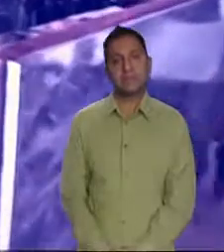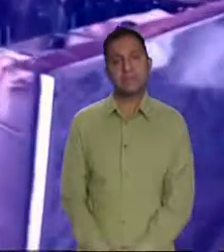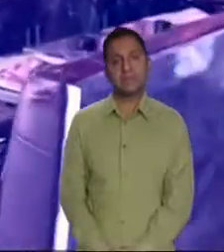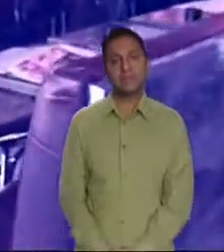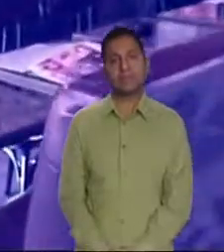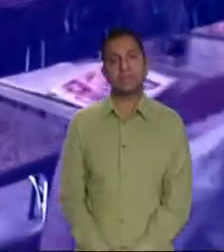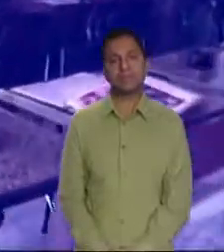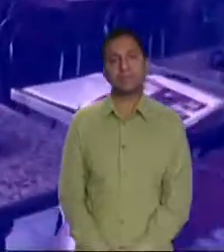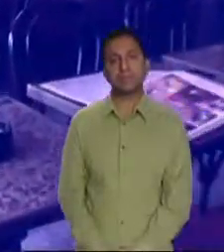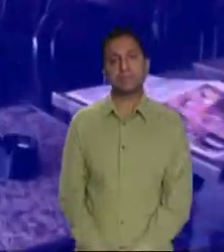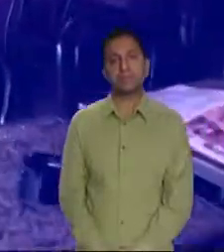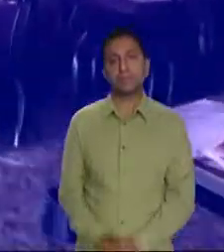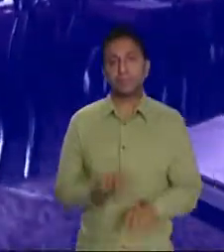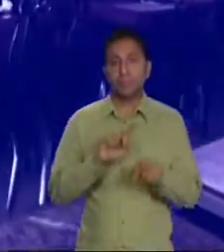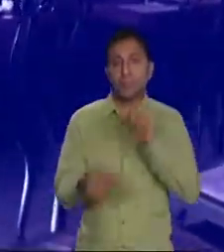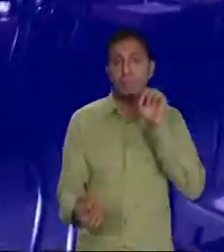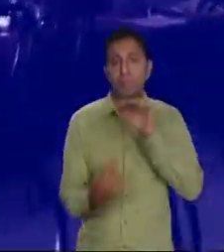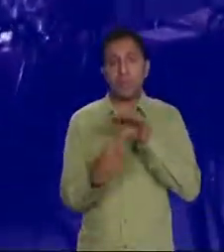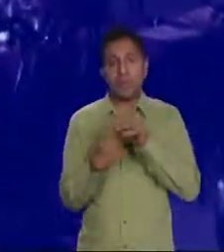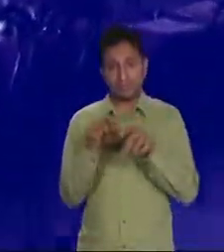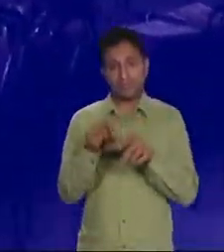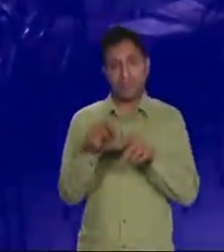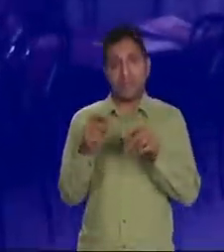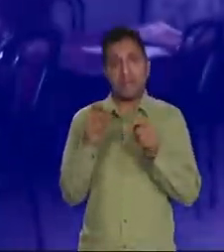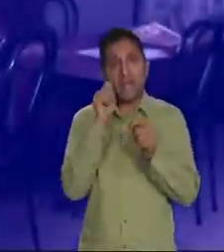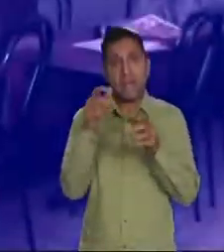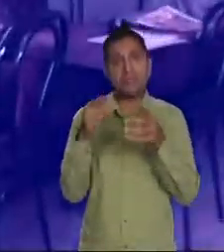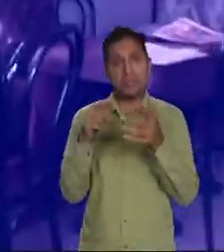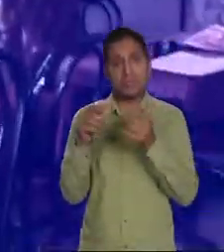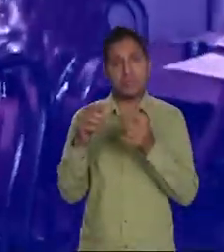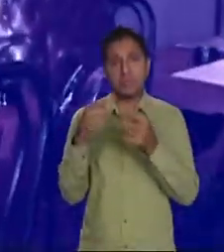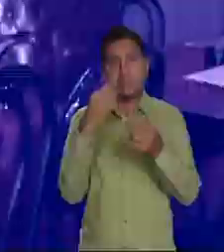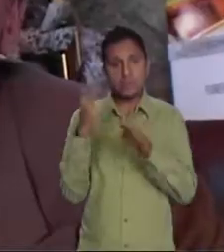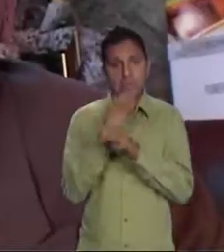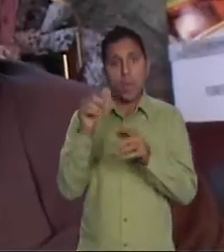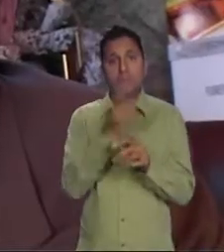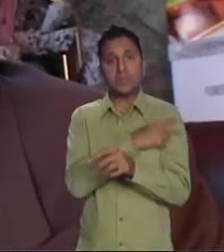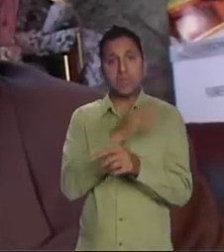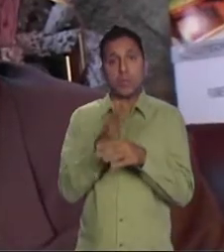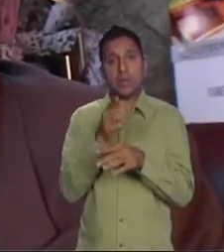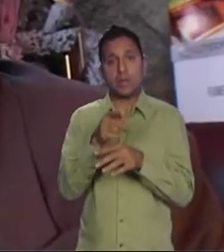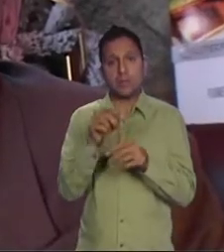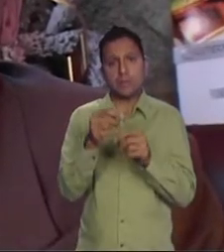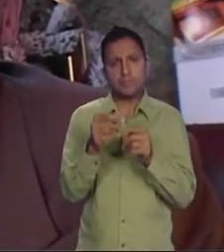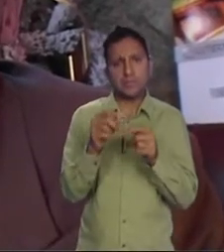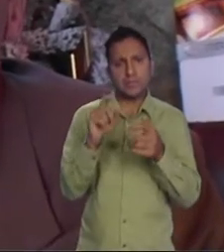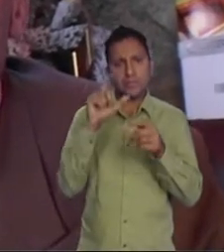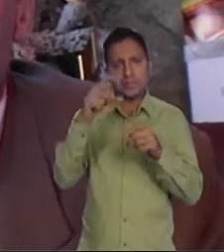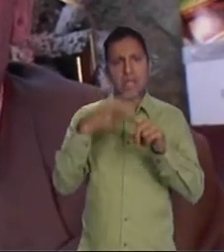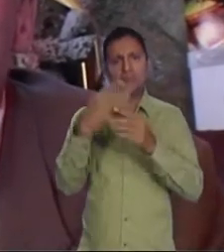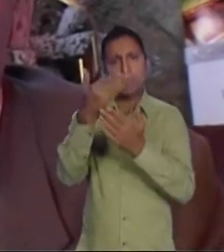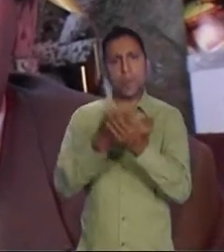The most important aspect of an intelligence officer's work is the art of writing CX reports, which are essentially a brief and